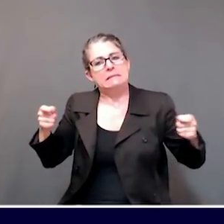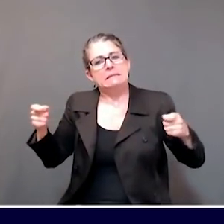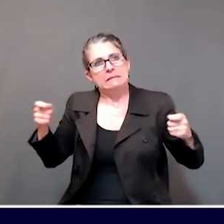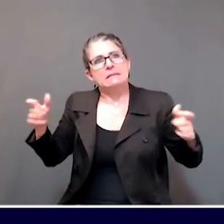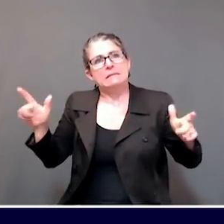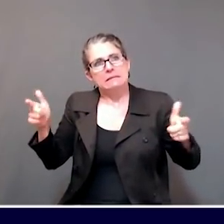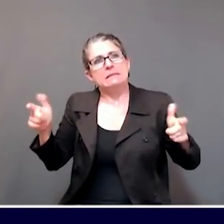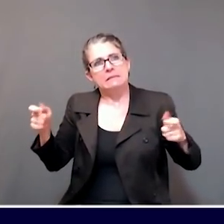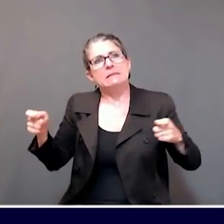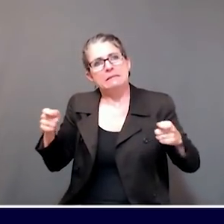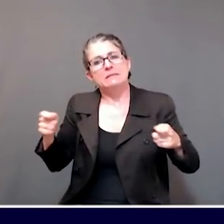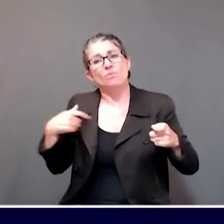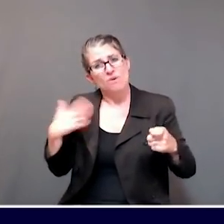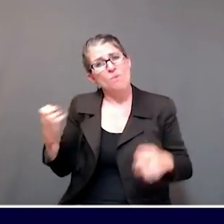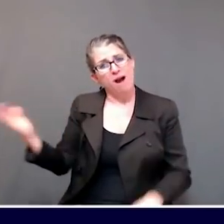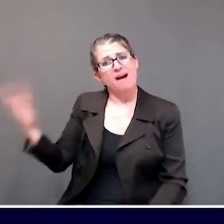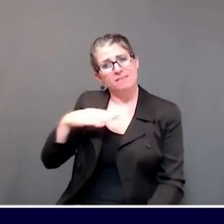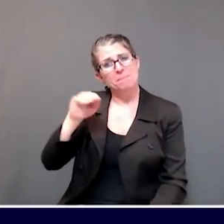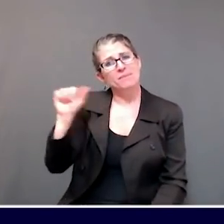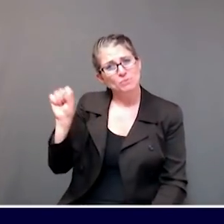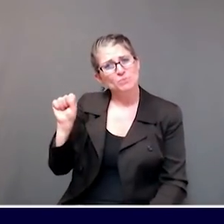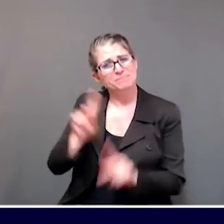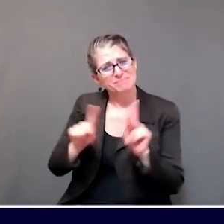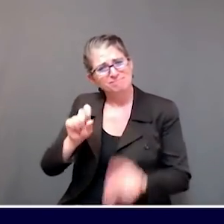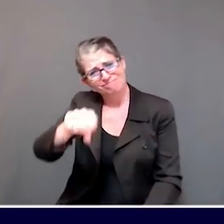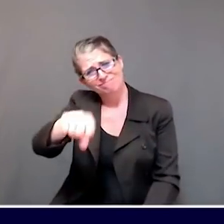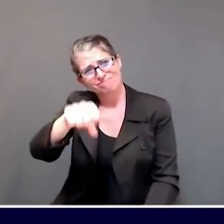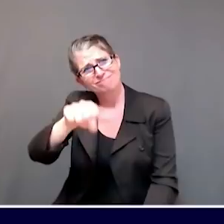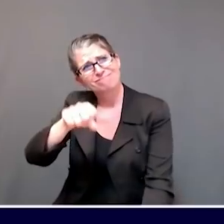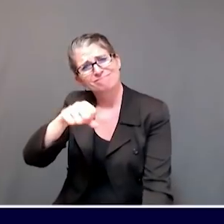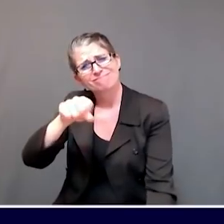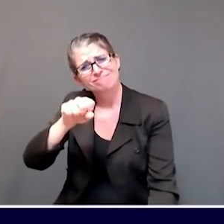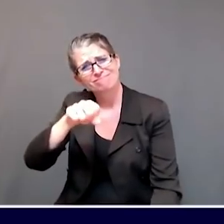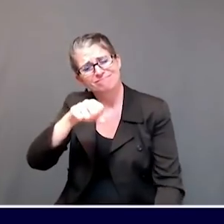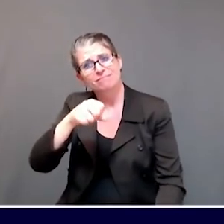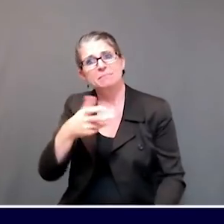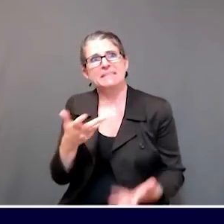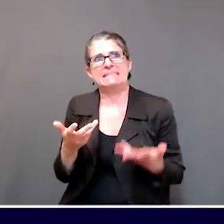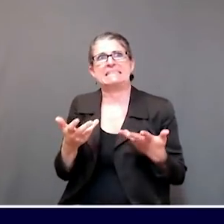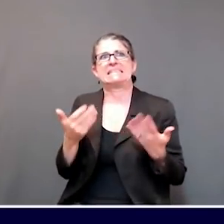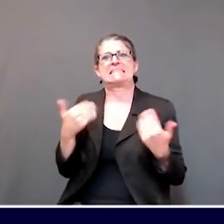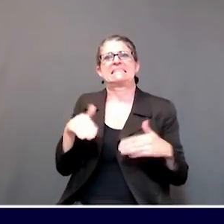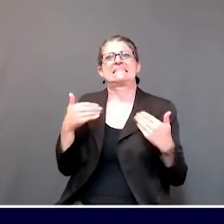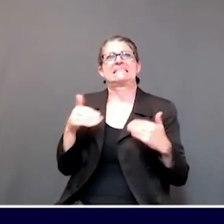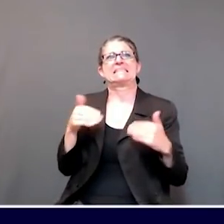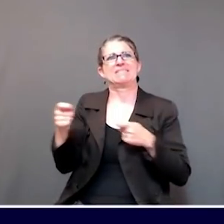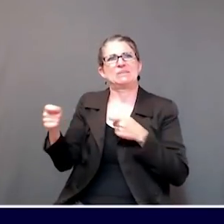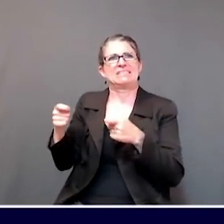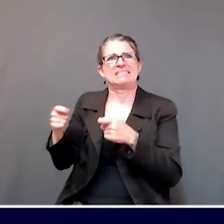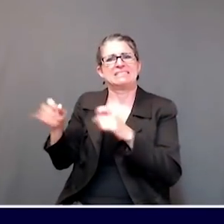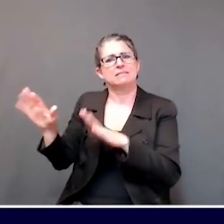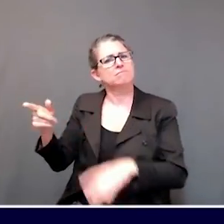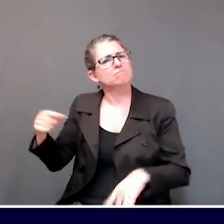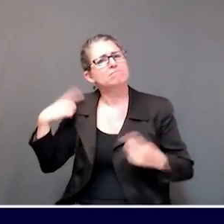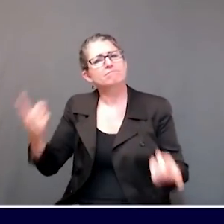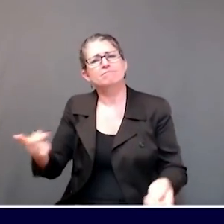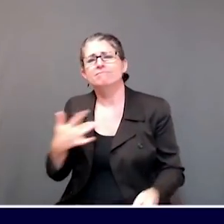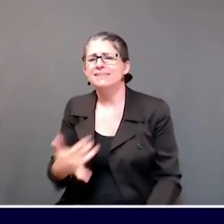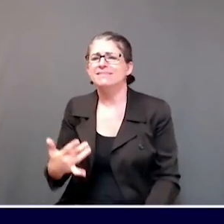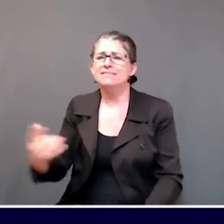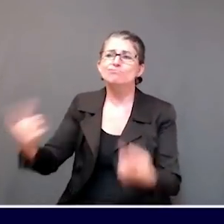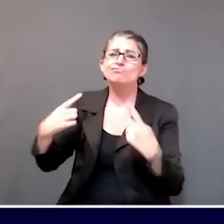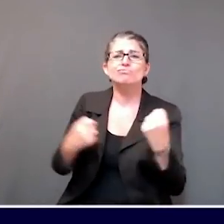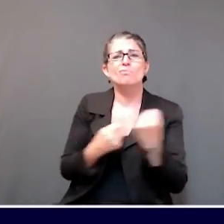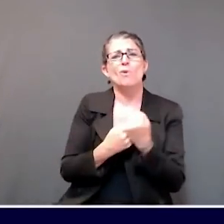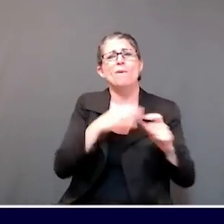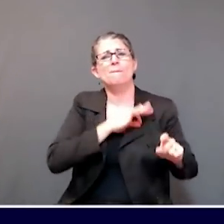beauty and be here as they have been in many decades in the past. But we don't want them to